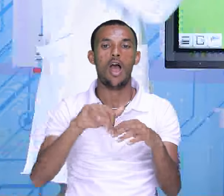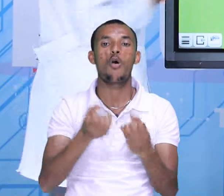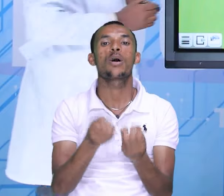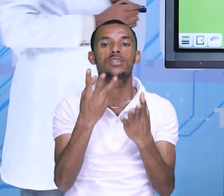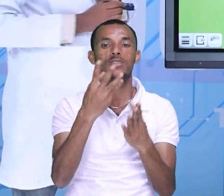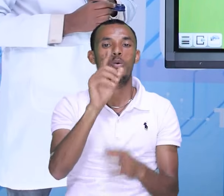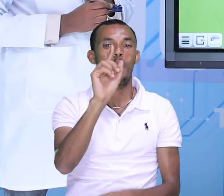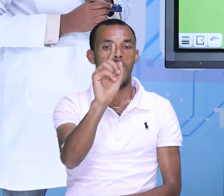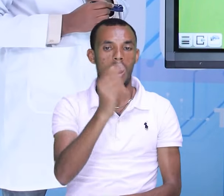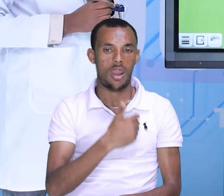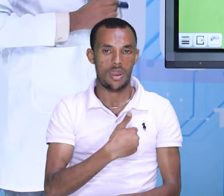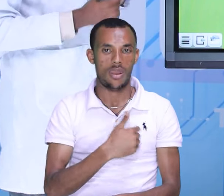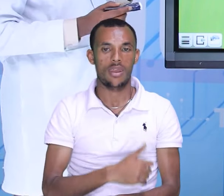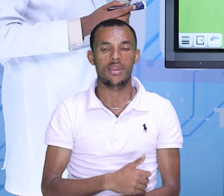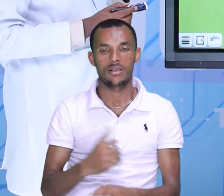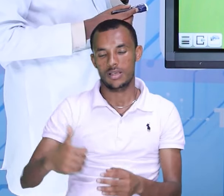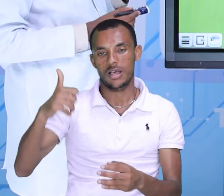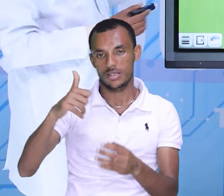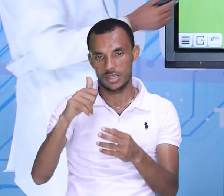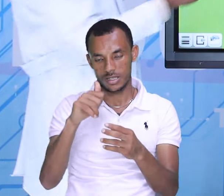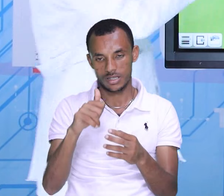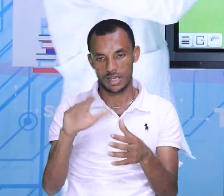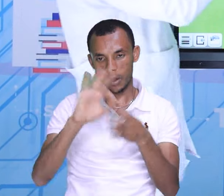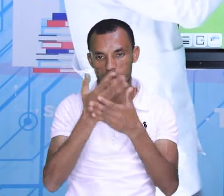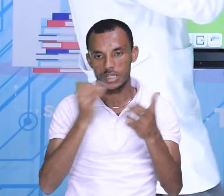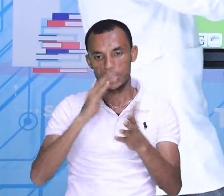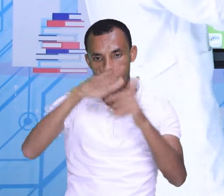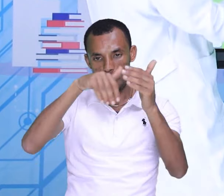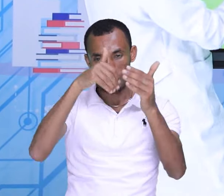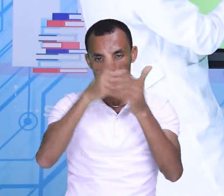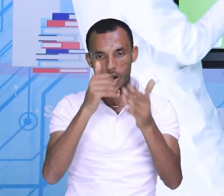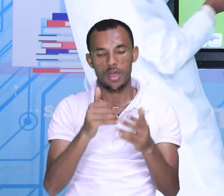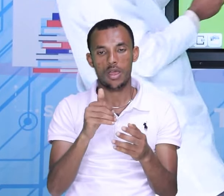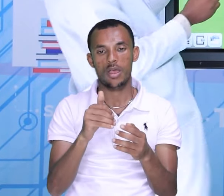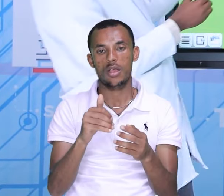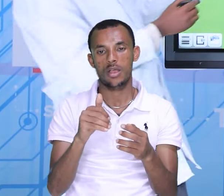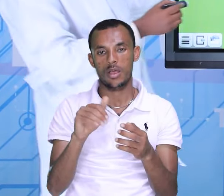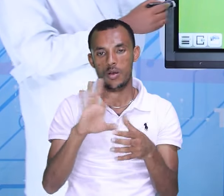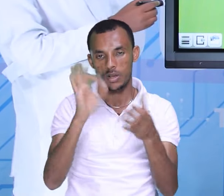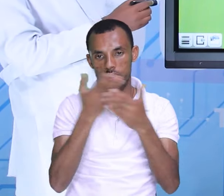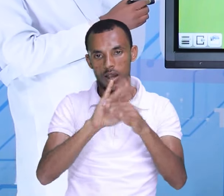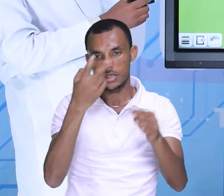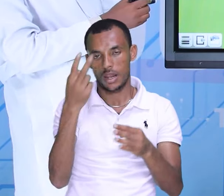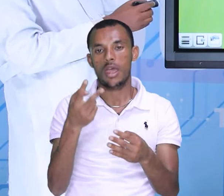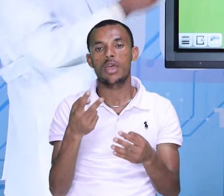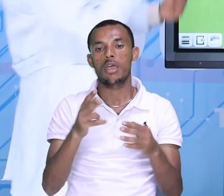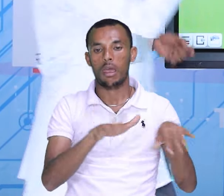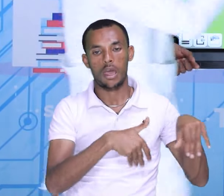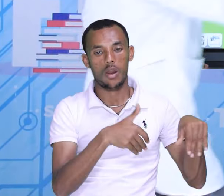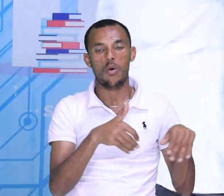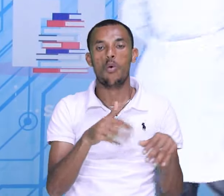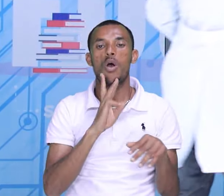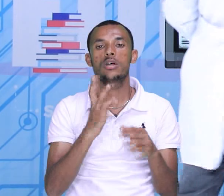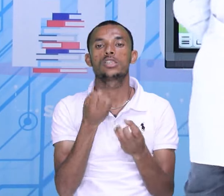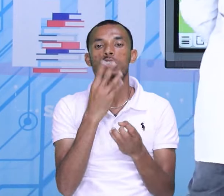1. The other equation is overall equation. Look, how many remaining water in reactant position?